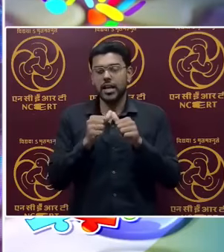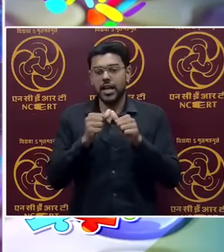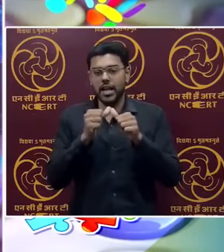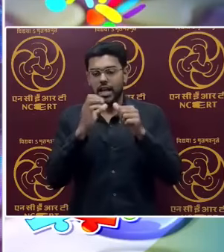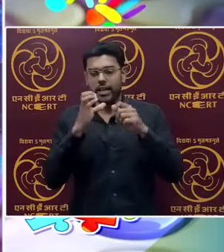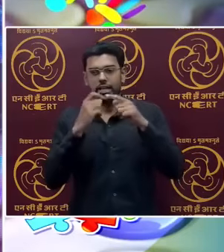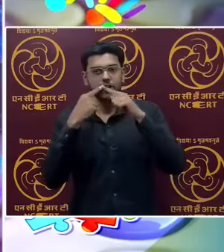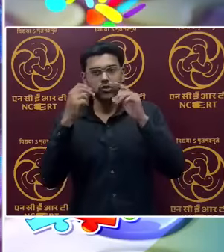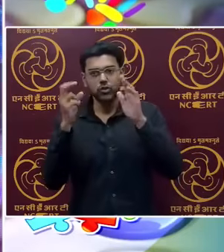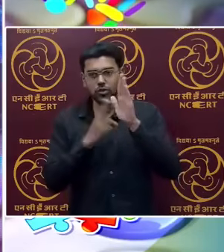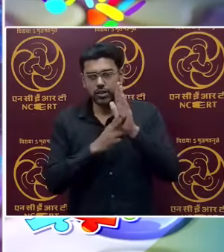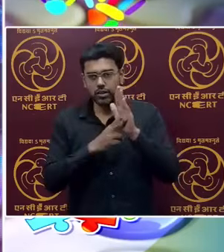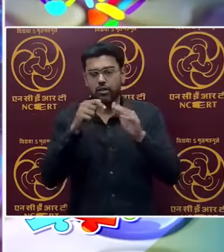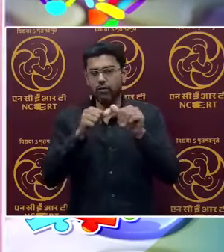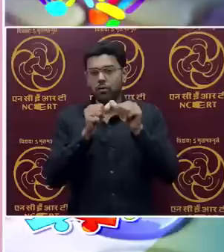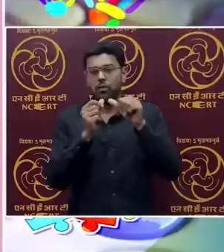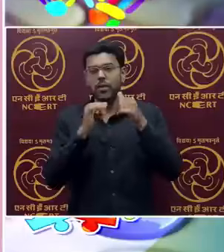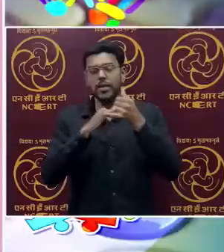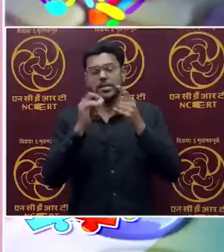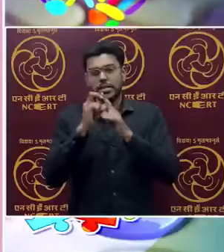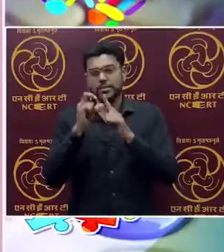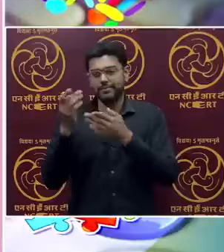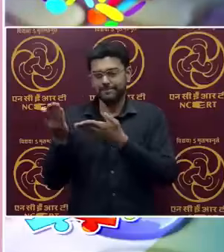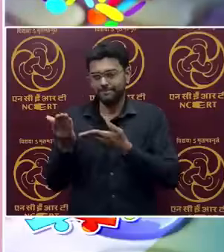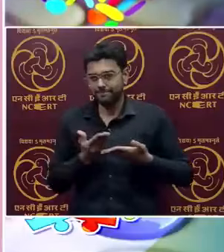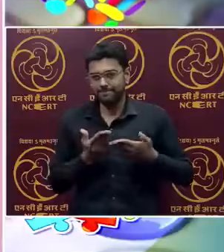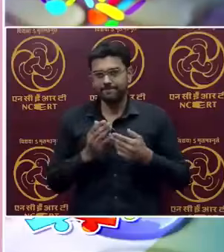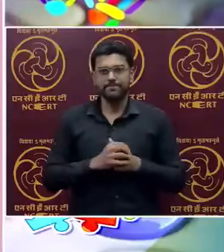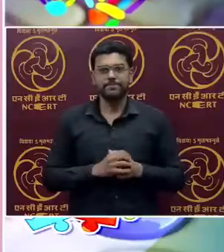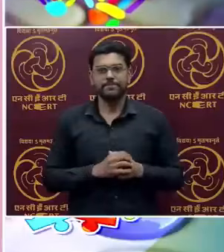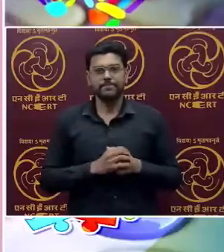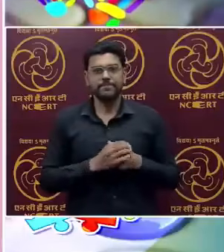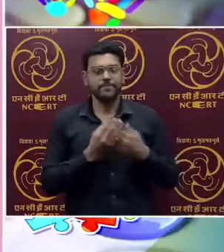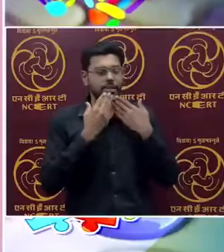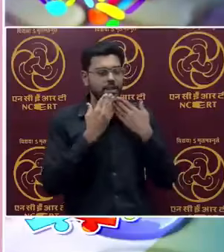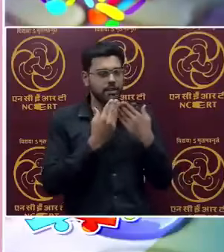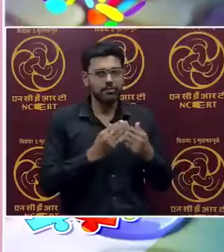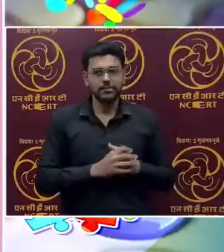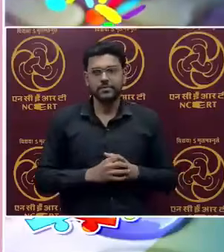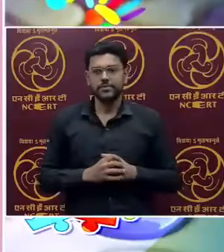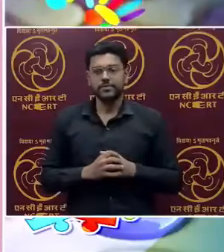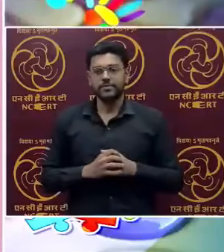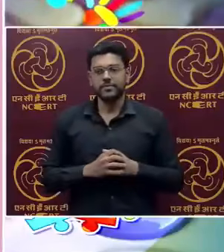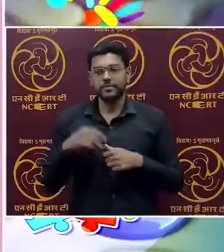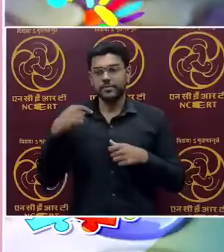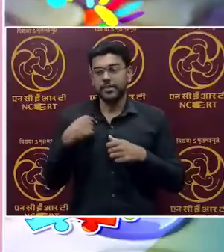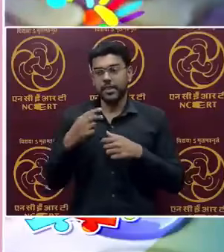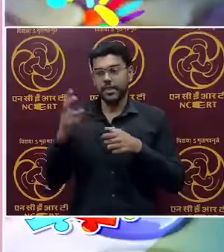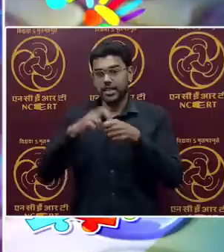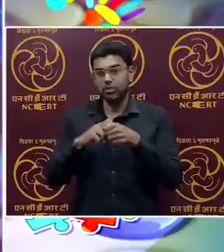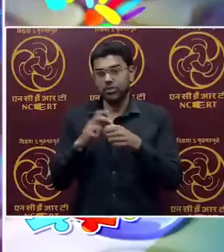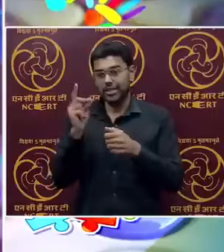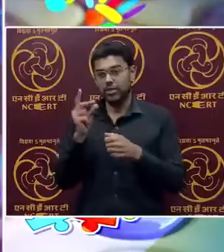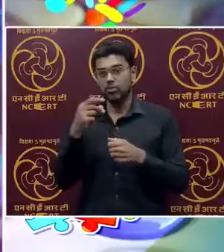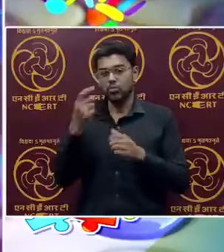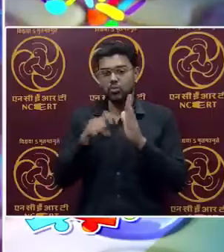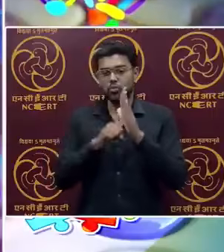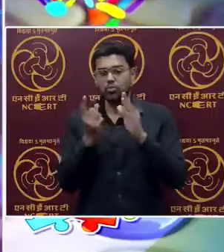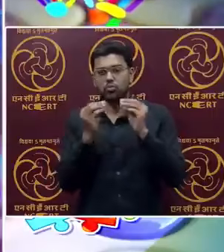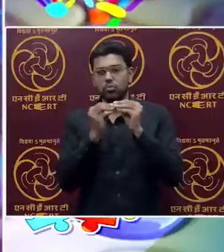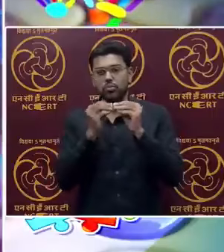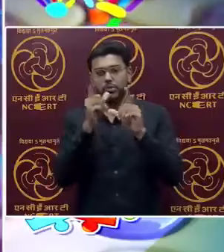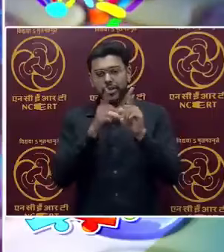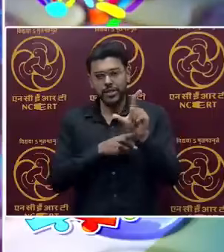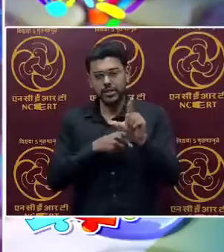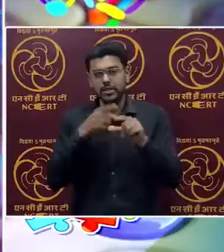namaskar and very warm welcome to the session. Thank you. We are also joined by Ms. Ruby Singh